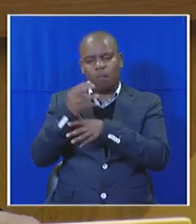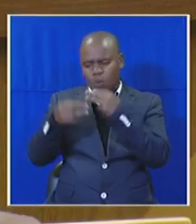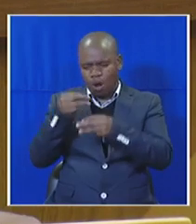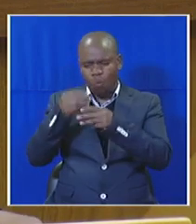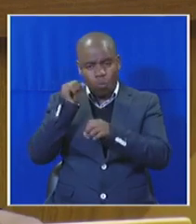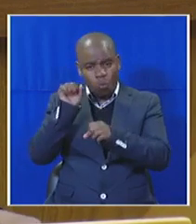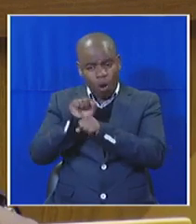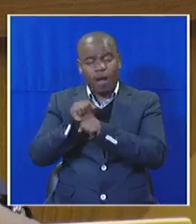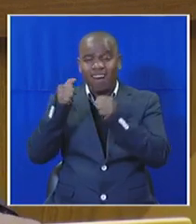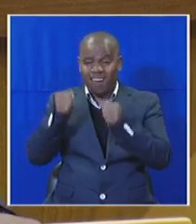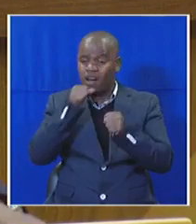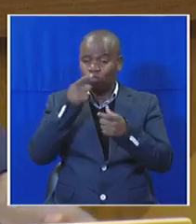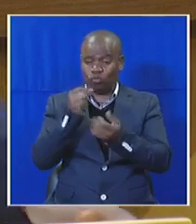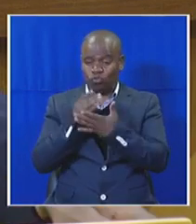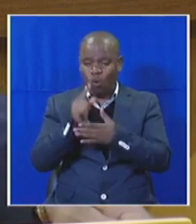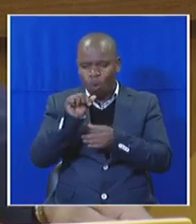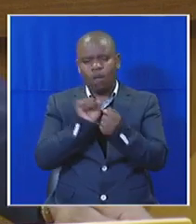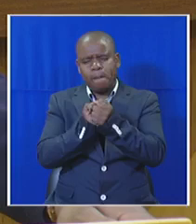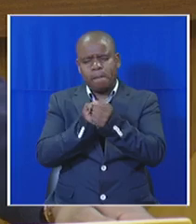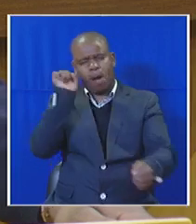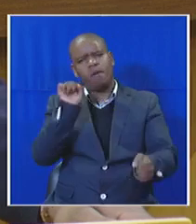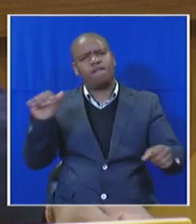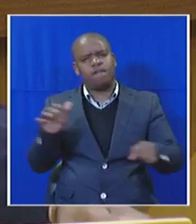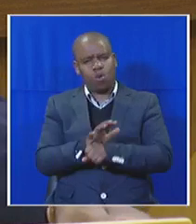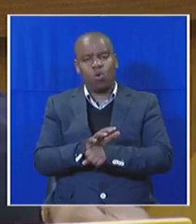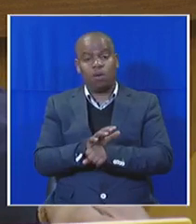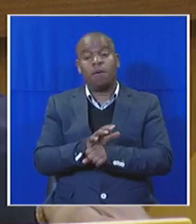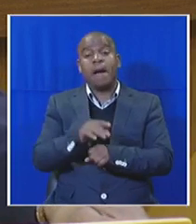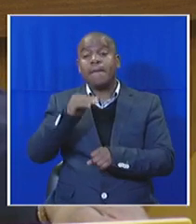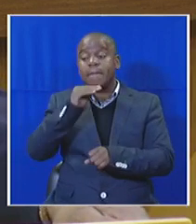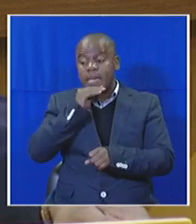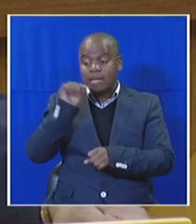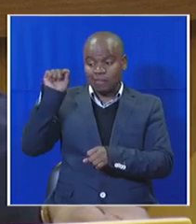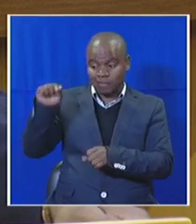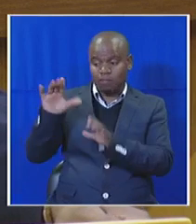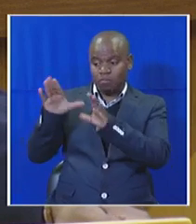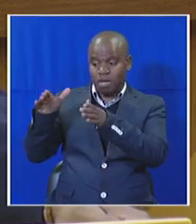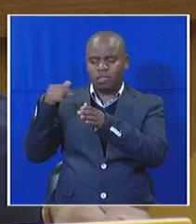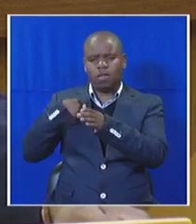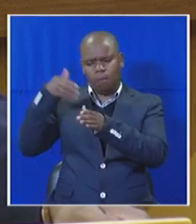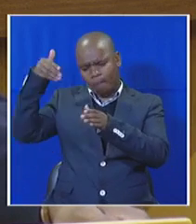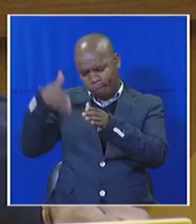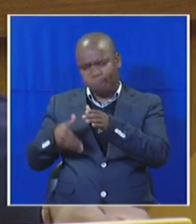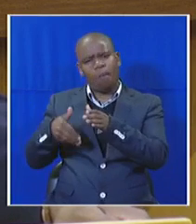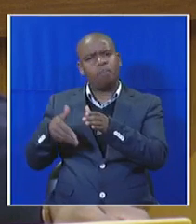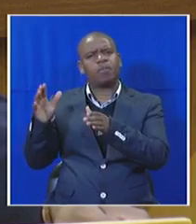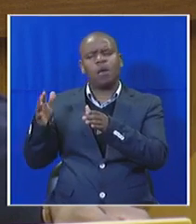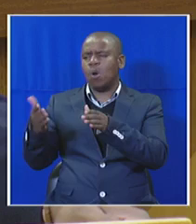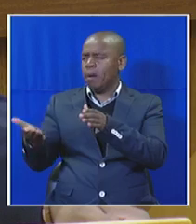Vele iANC eyabakhona kuqala ngaphambi kweDemocratic South Africa. Yona yeza